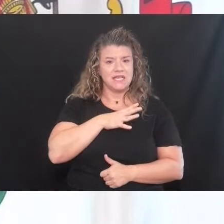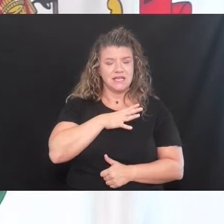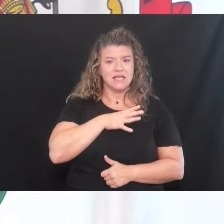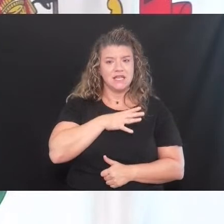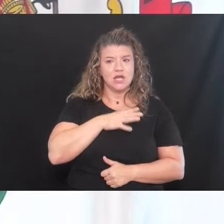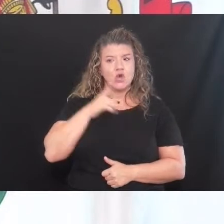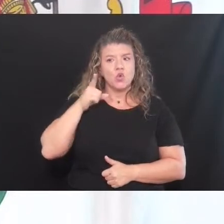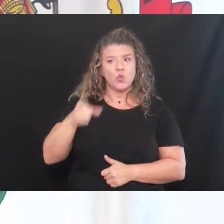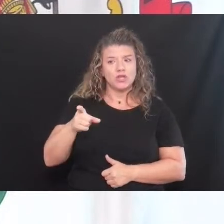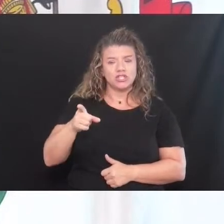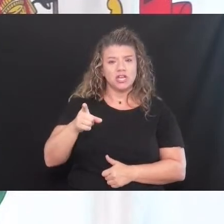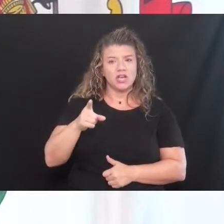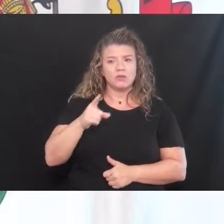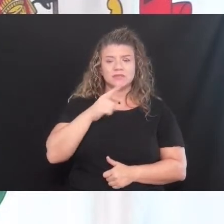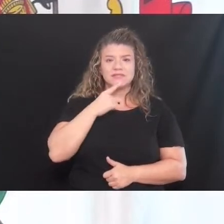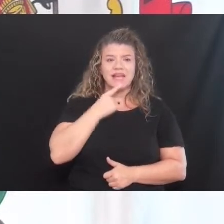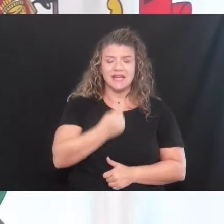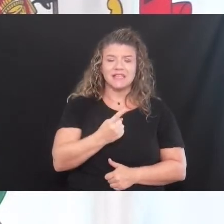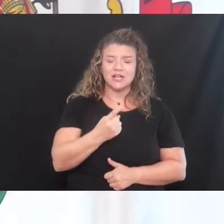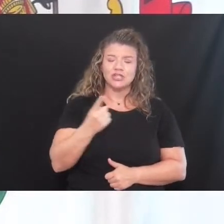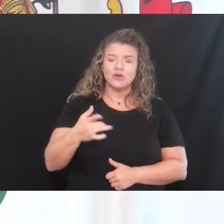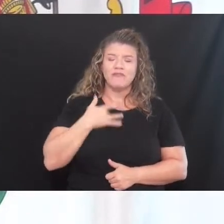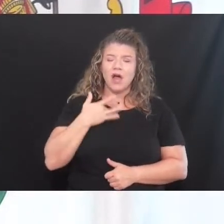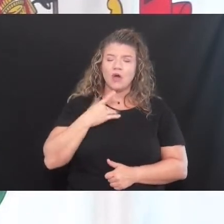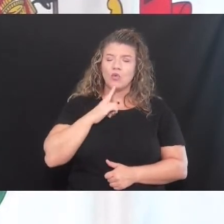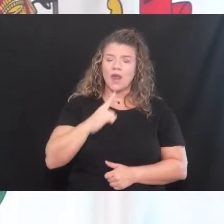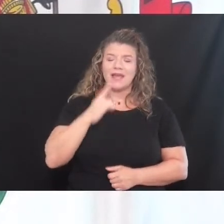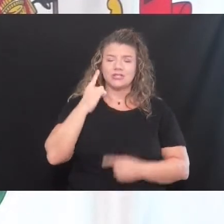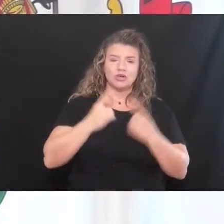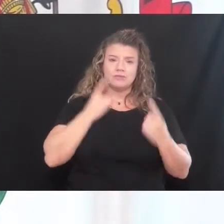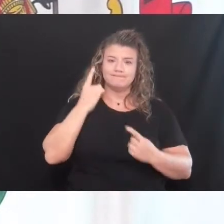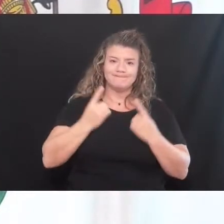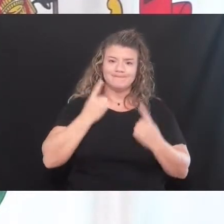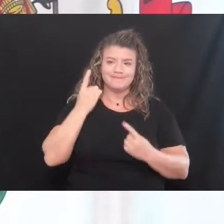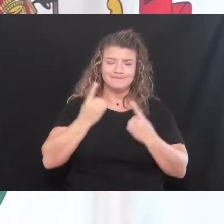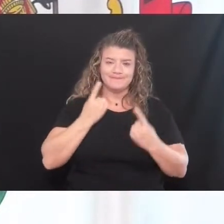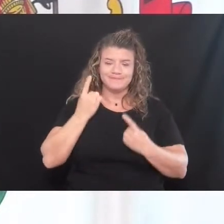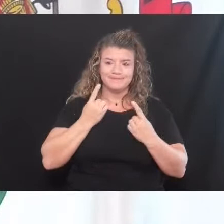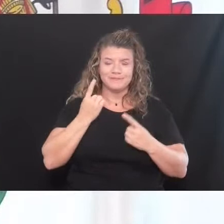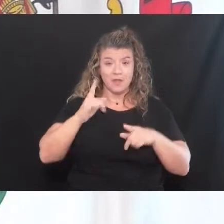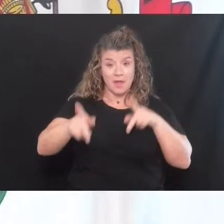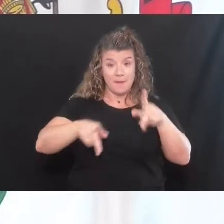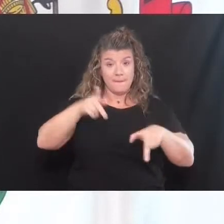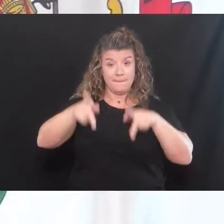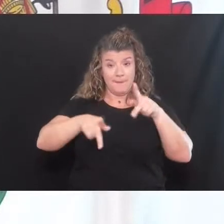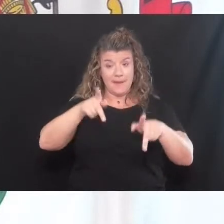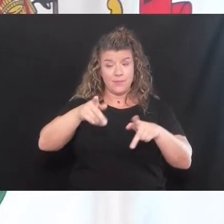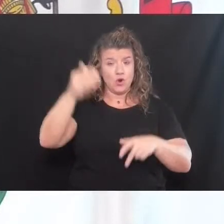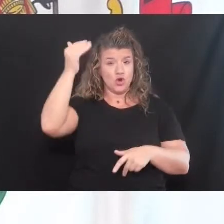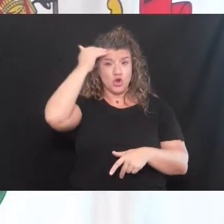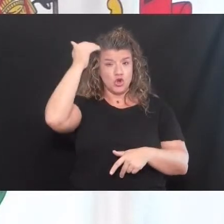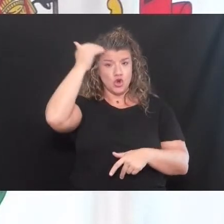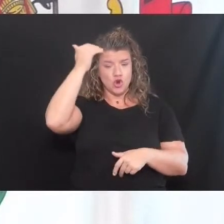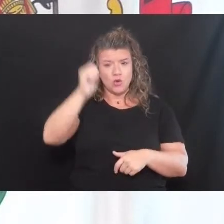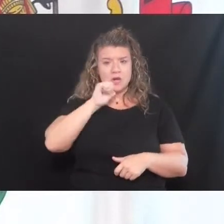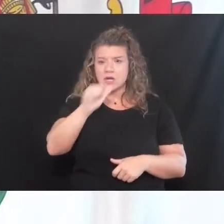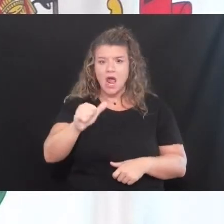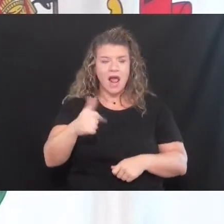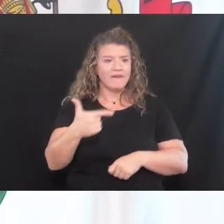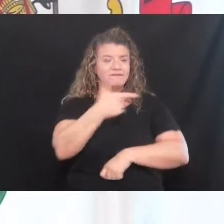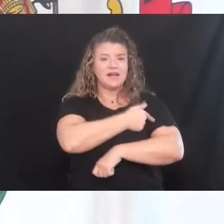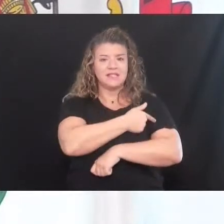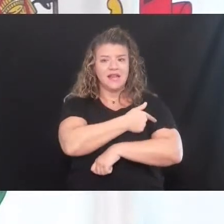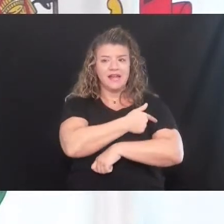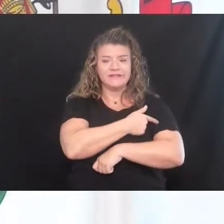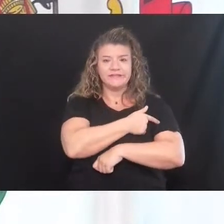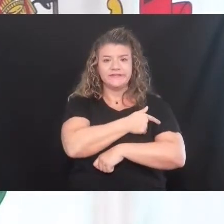when she was saying she was really concerned that people that knew they weren't vaccinated were just running up